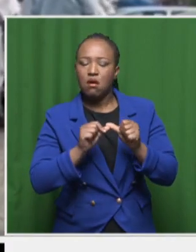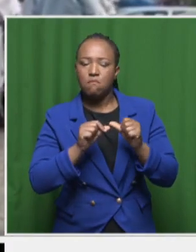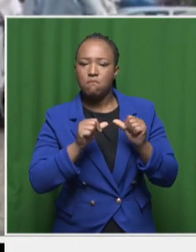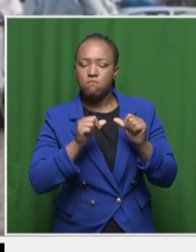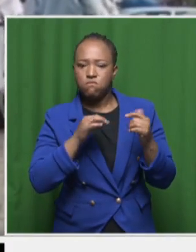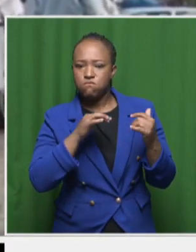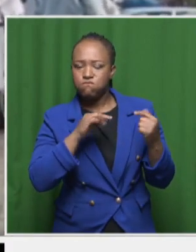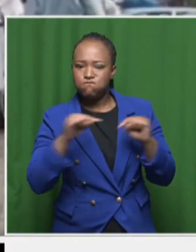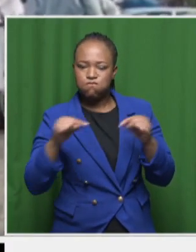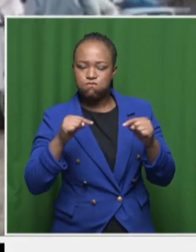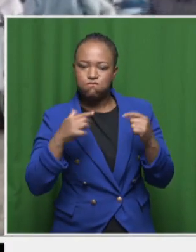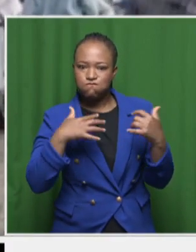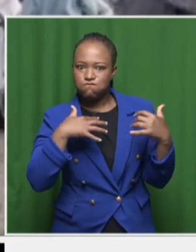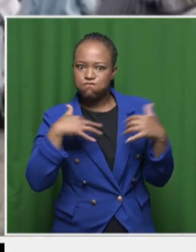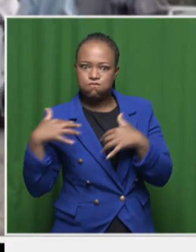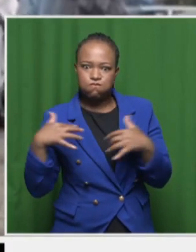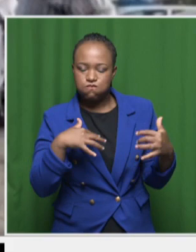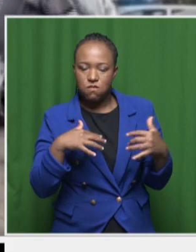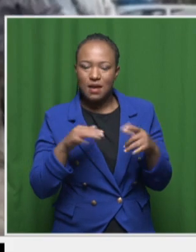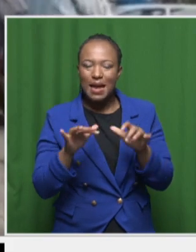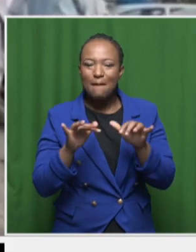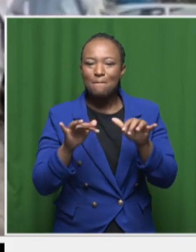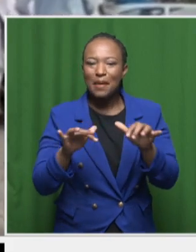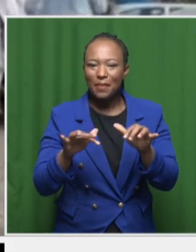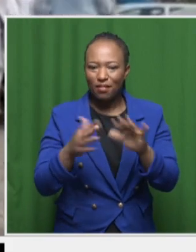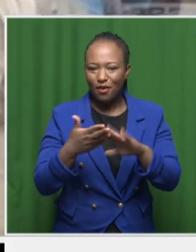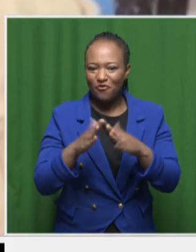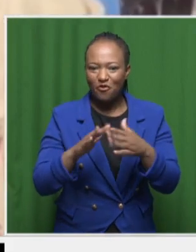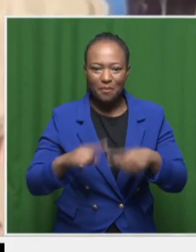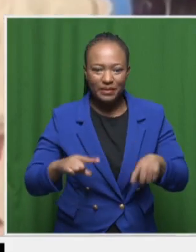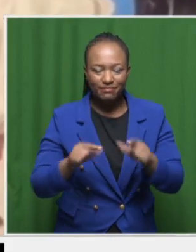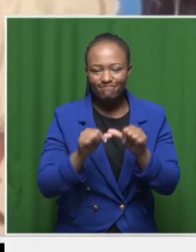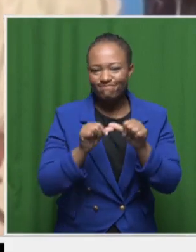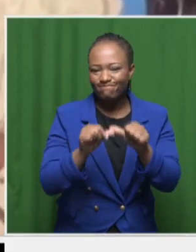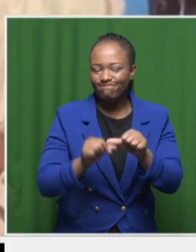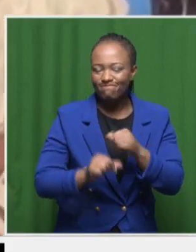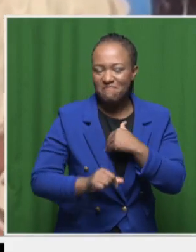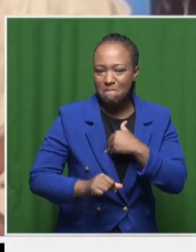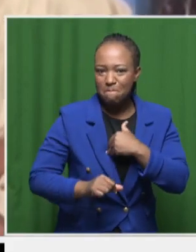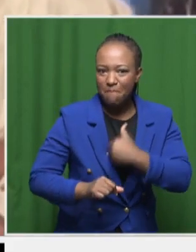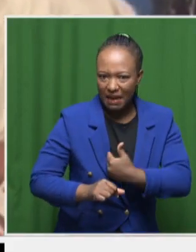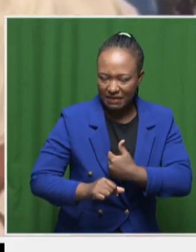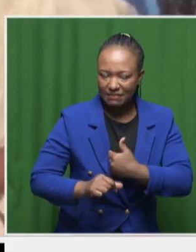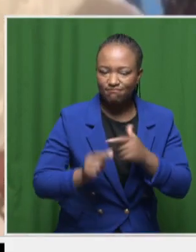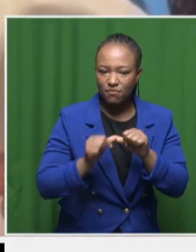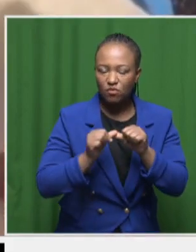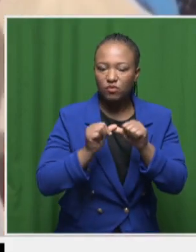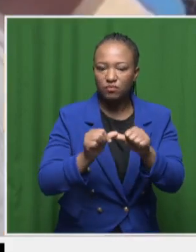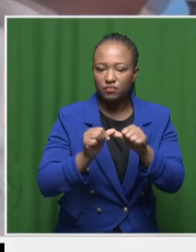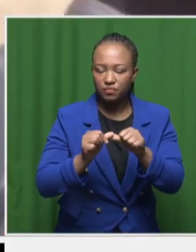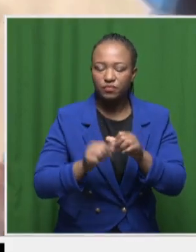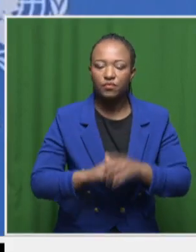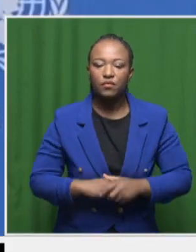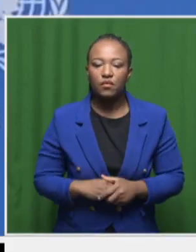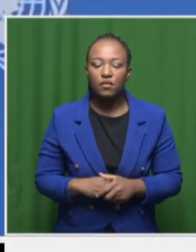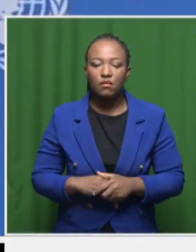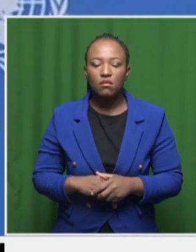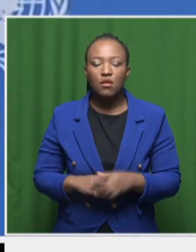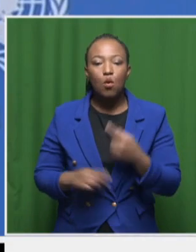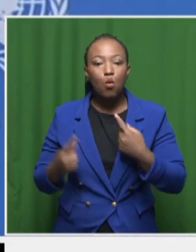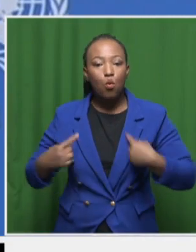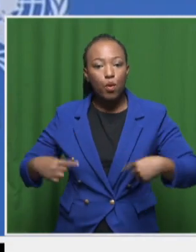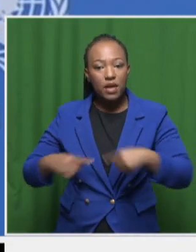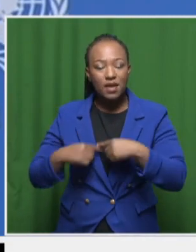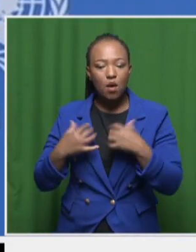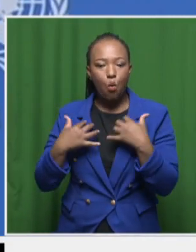more pain for civilians caught up in this power struggle. We are worried that Sudan's healthcare system